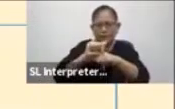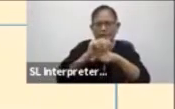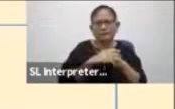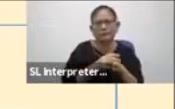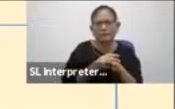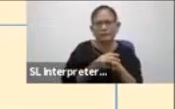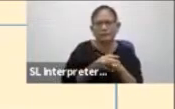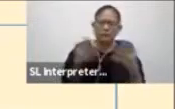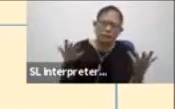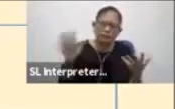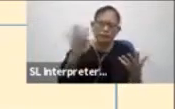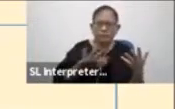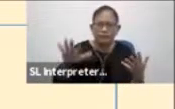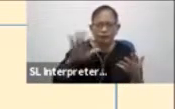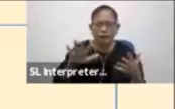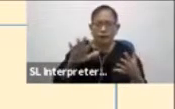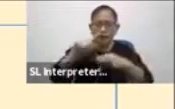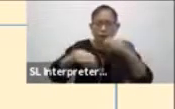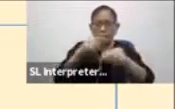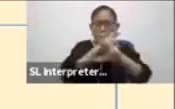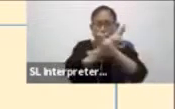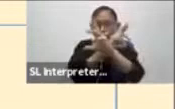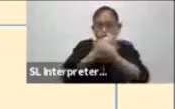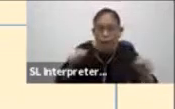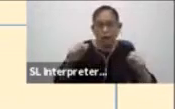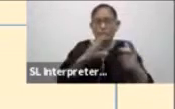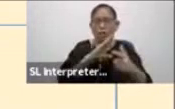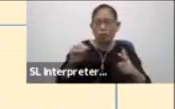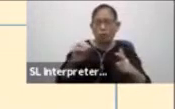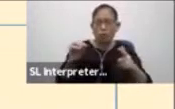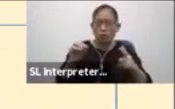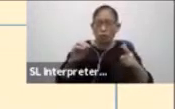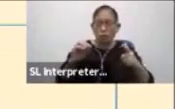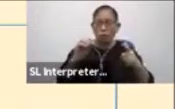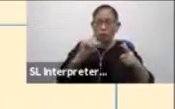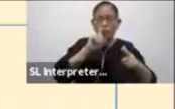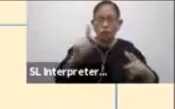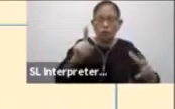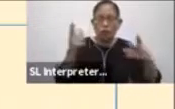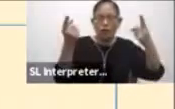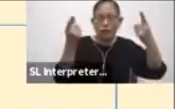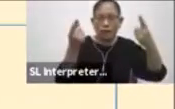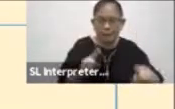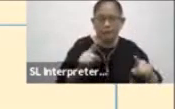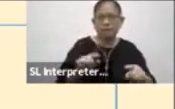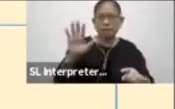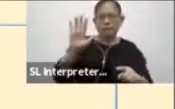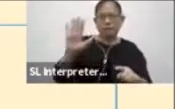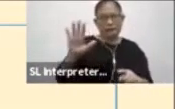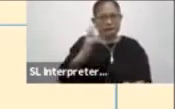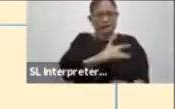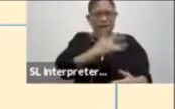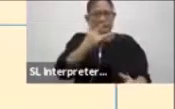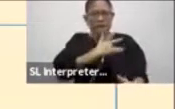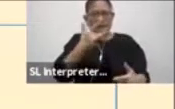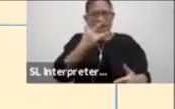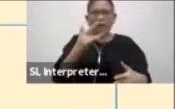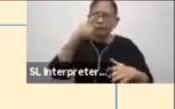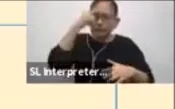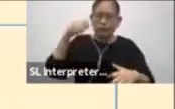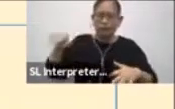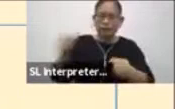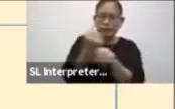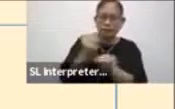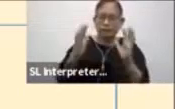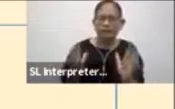it's about rape or rape attempt, it's even more sensitive. People or even the victims or survivors do not discuss